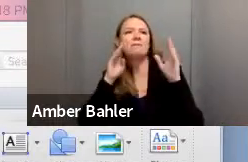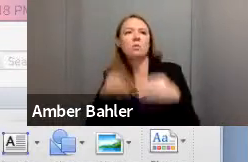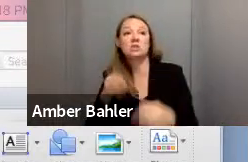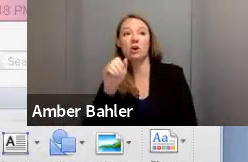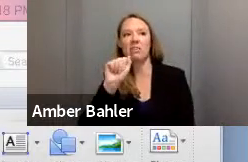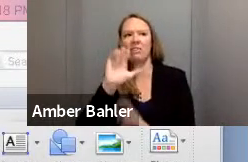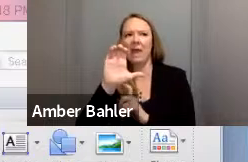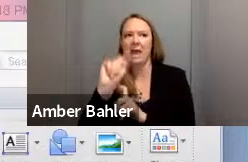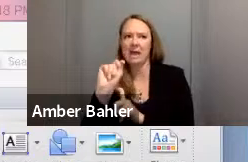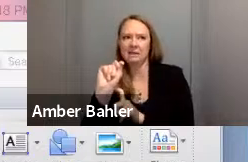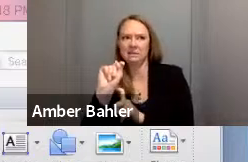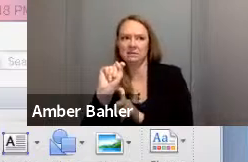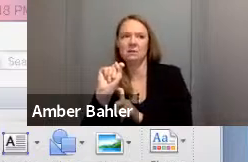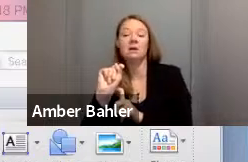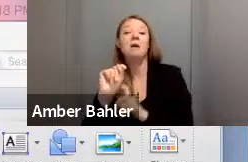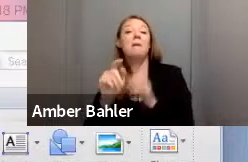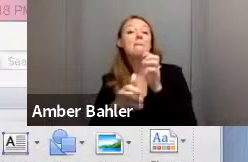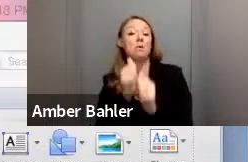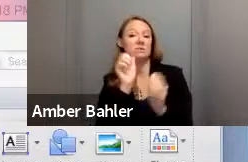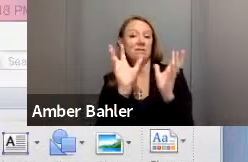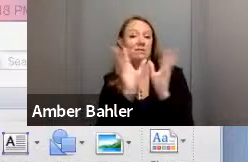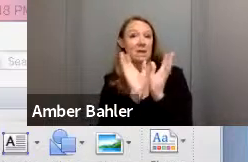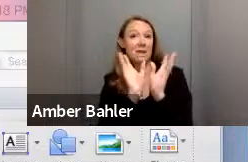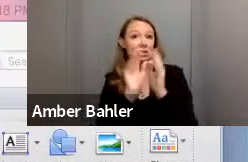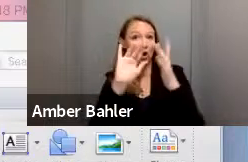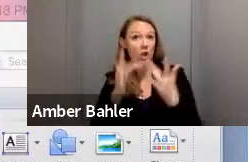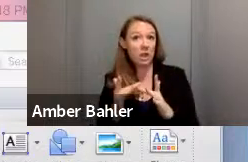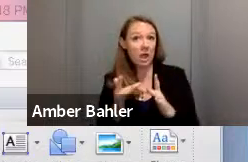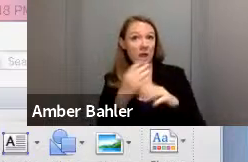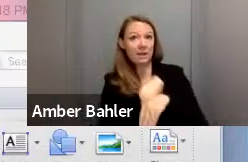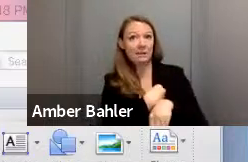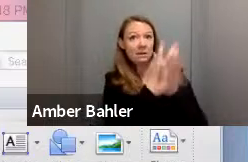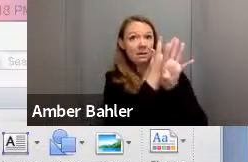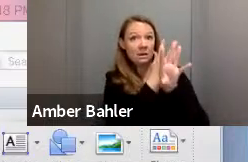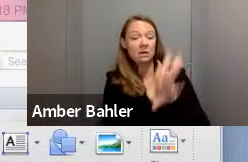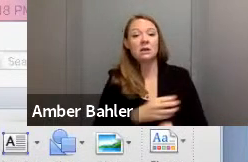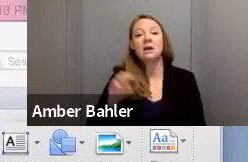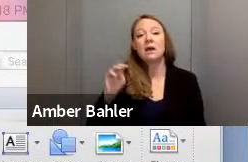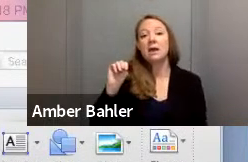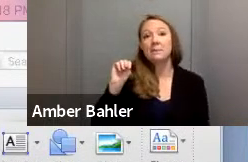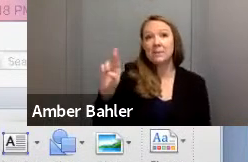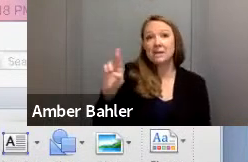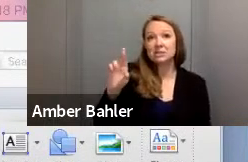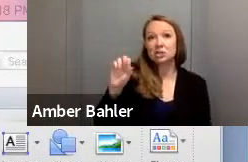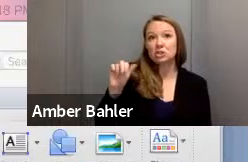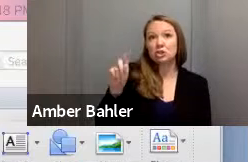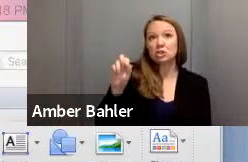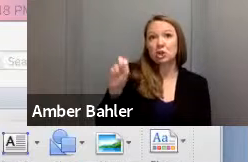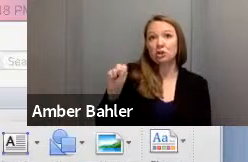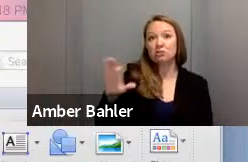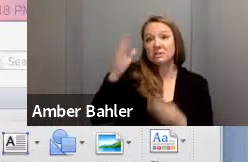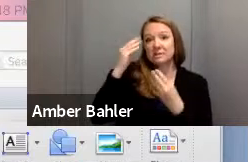virtual. And then Mr. Saunders' information is listed there.